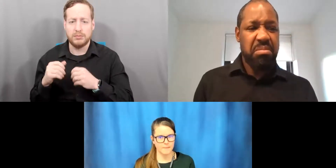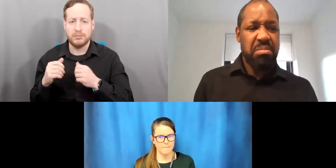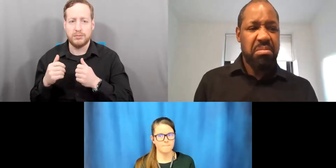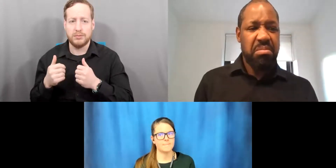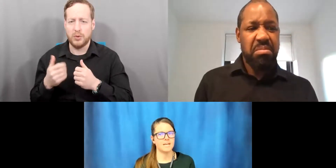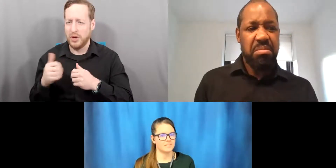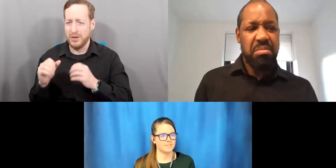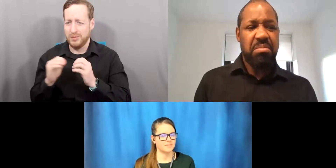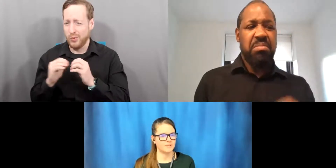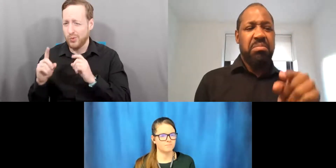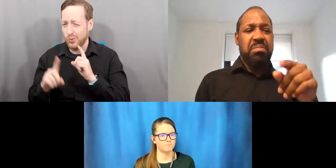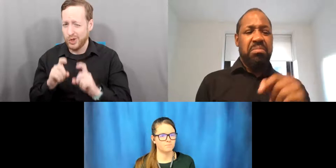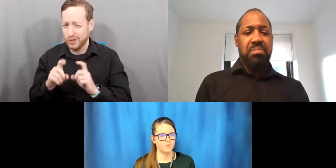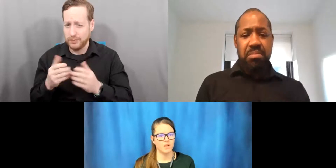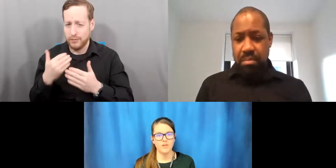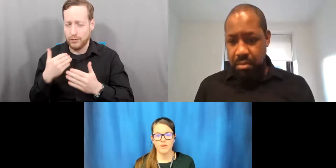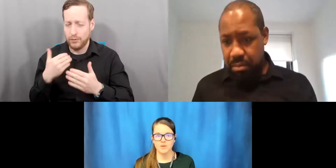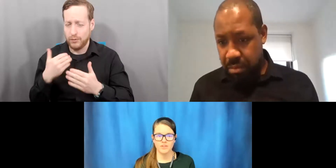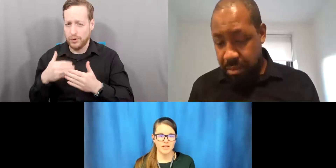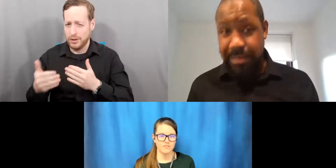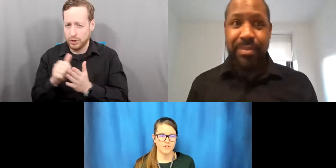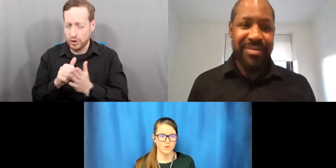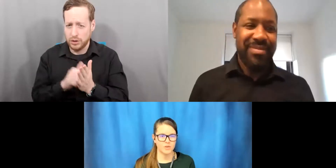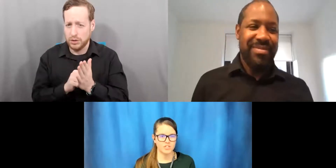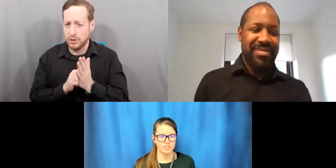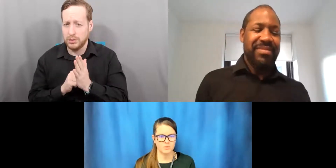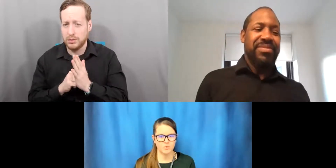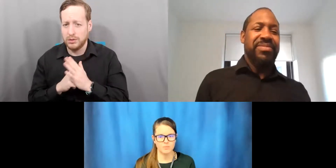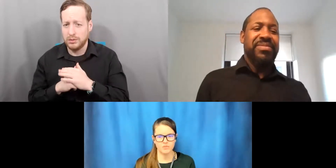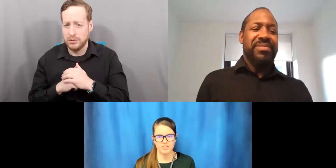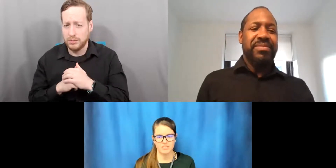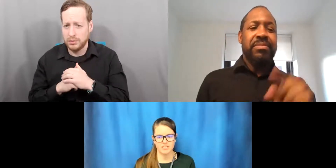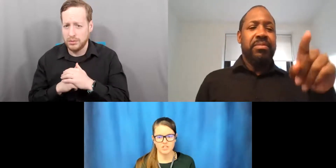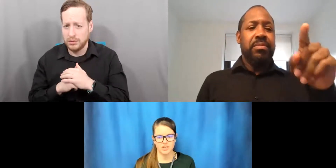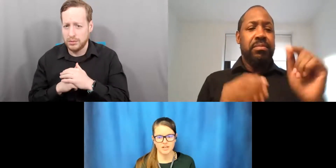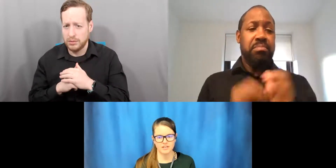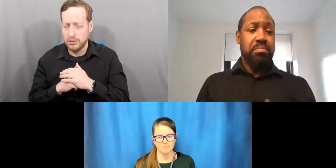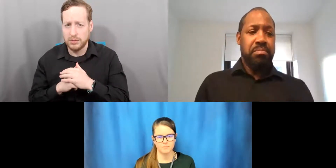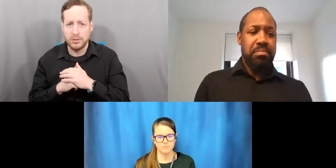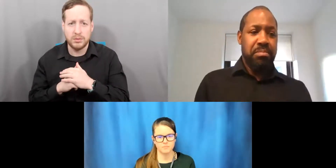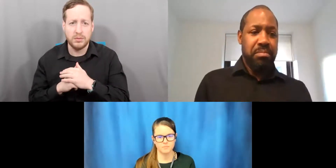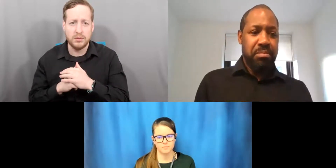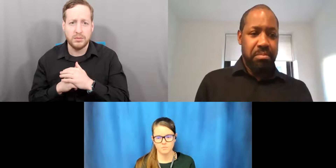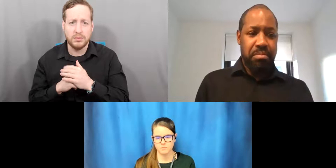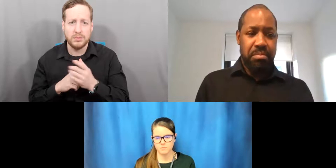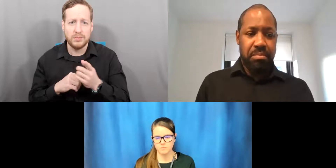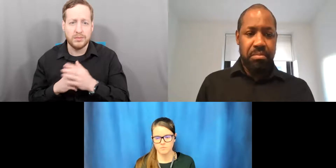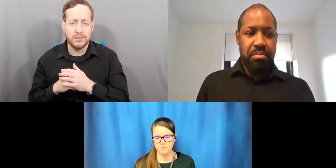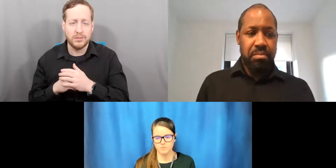meeting. Yes, yeah. Okay, are there any further questions before we move on to the next agenda item?